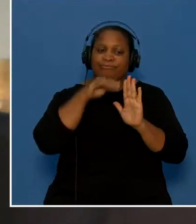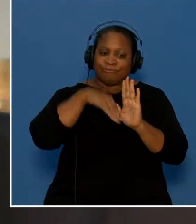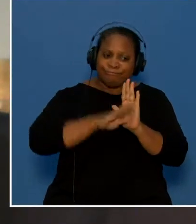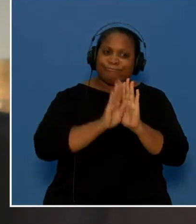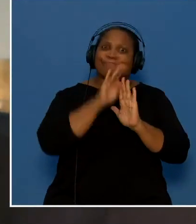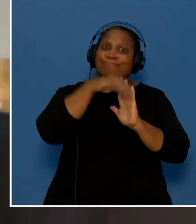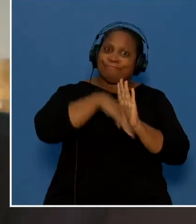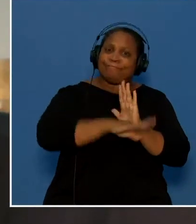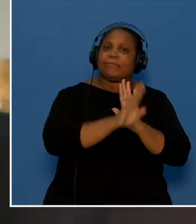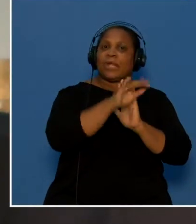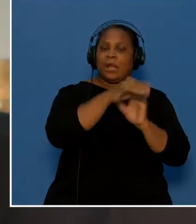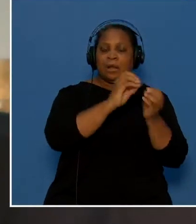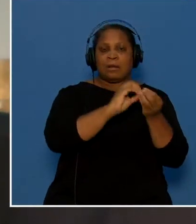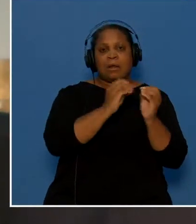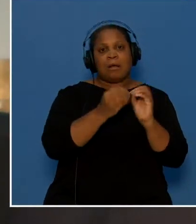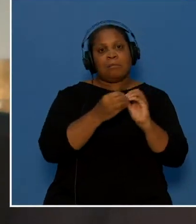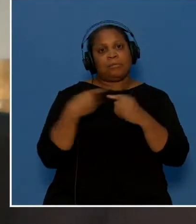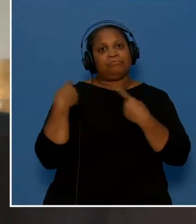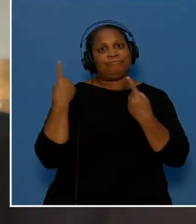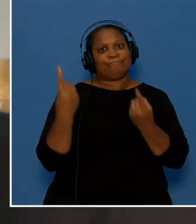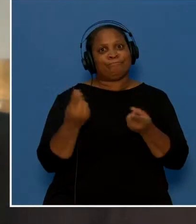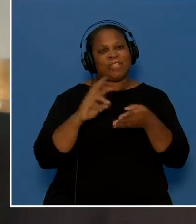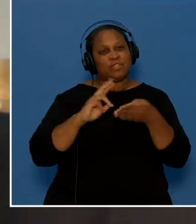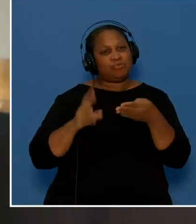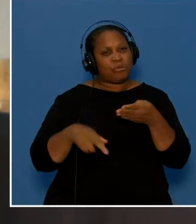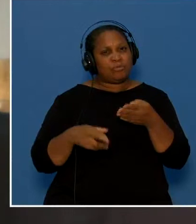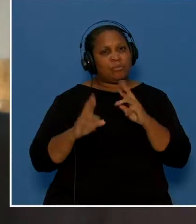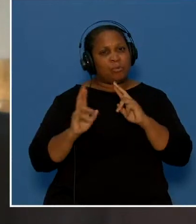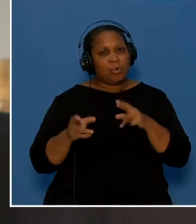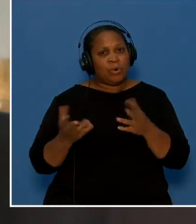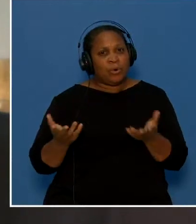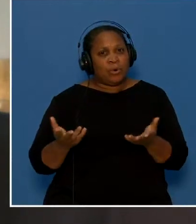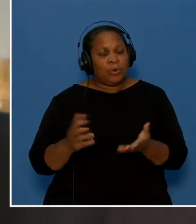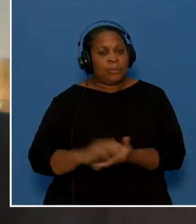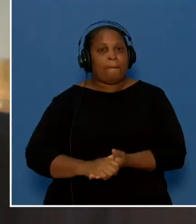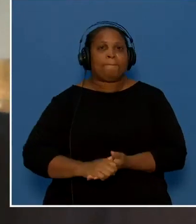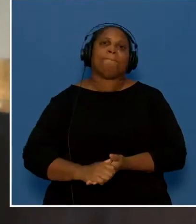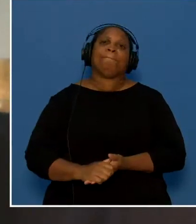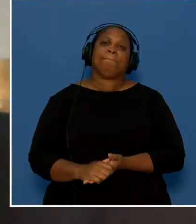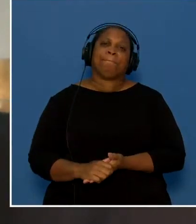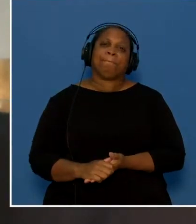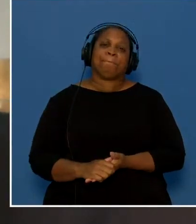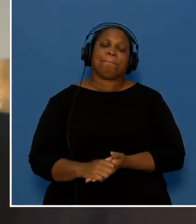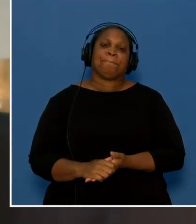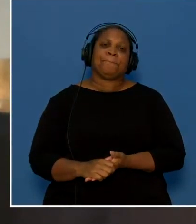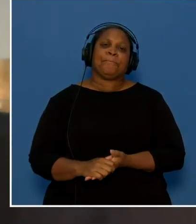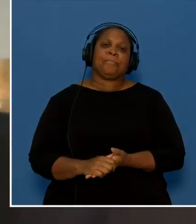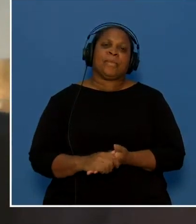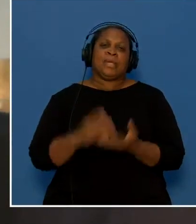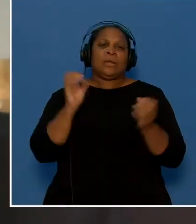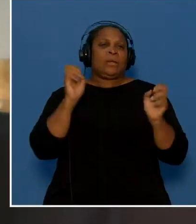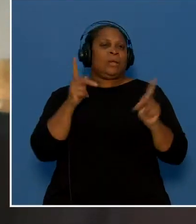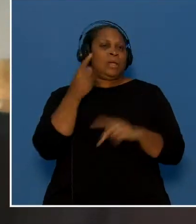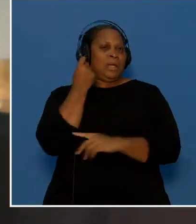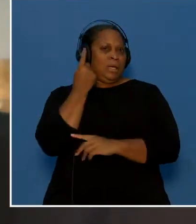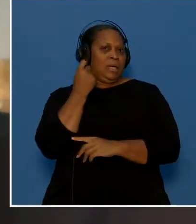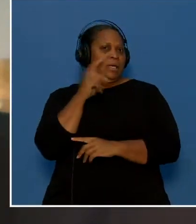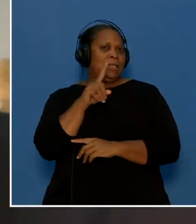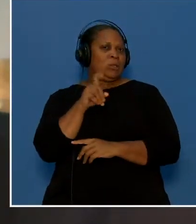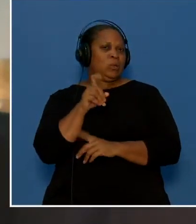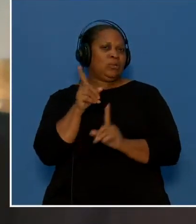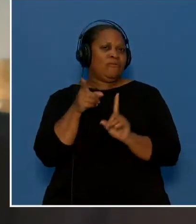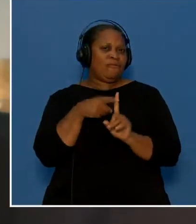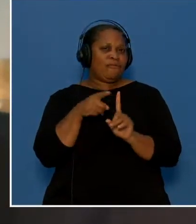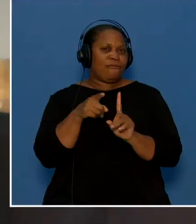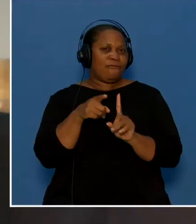change. Is it since this report, I guess? Okay, if I understand your question first, the one